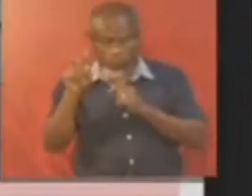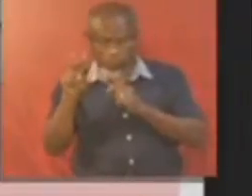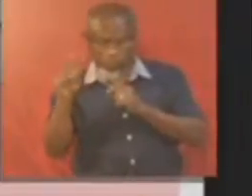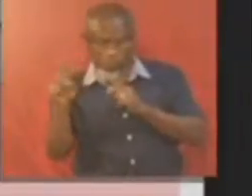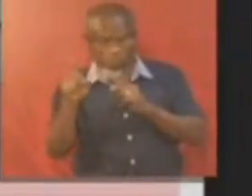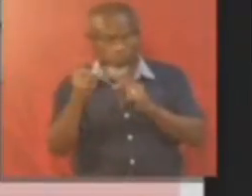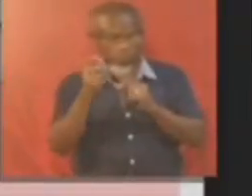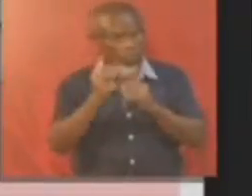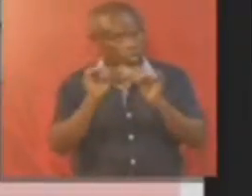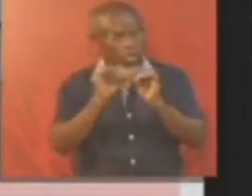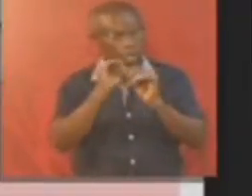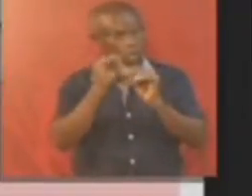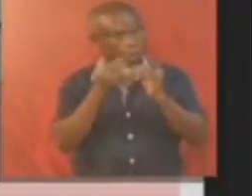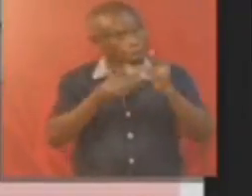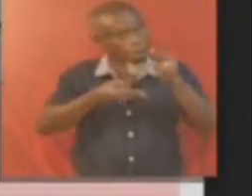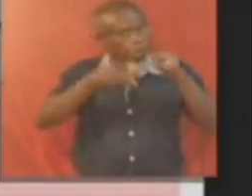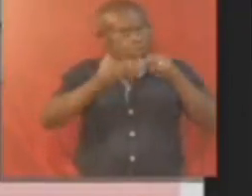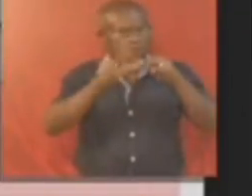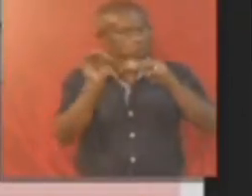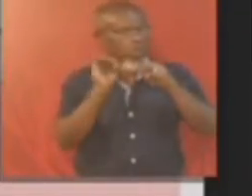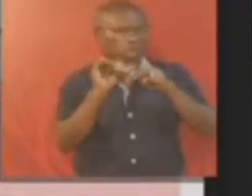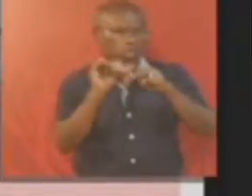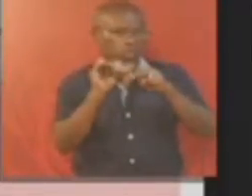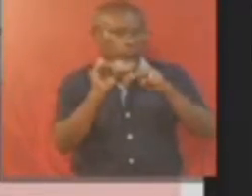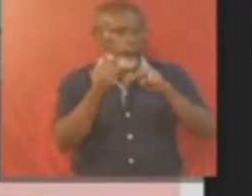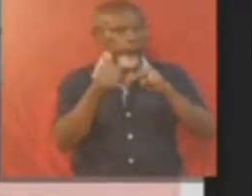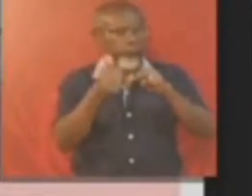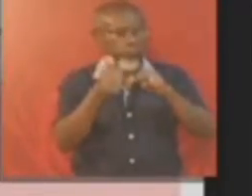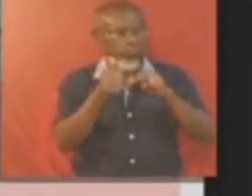significant increases as of this time. Next slide.